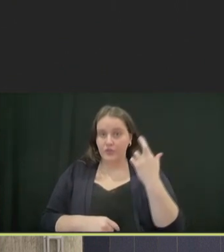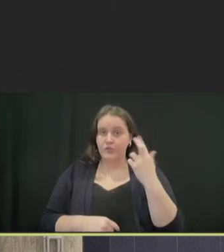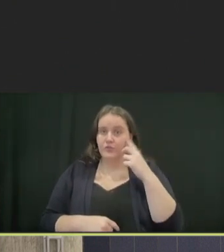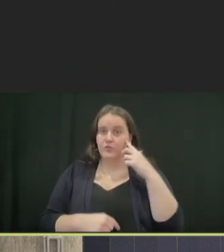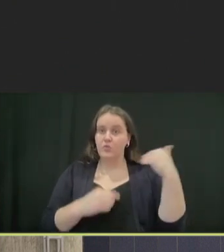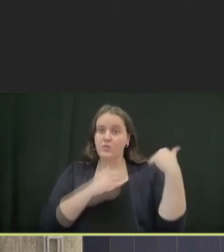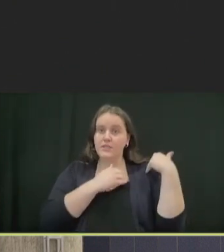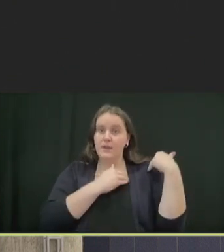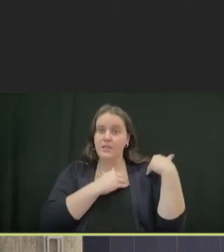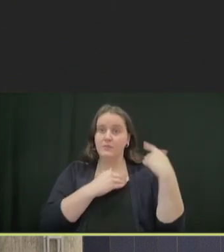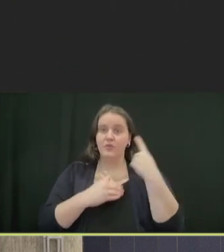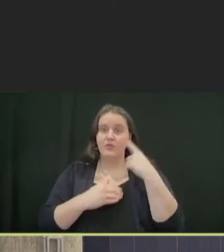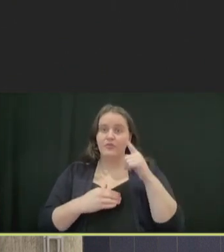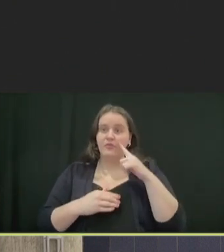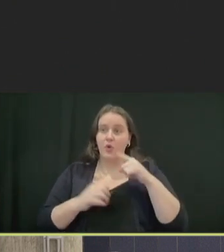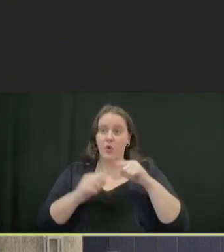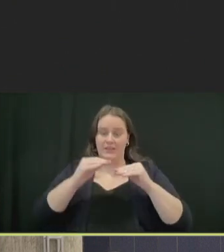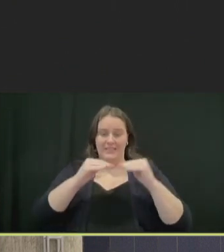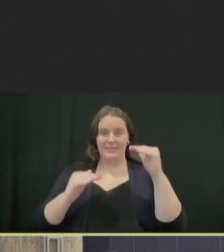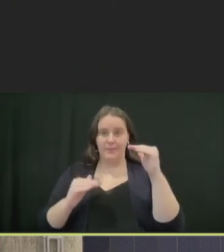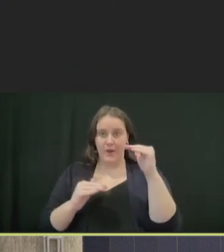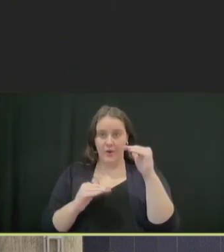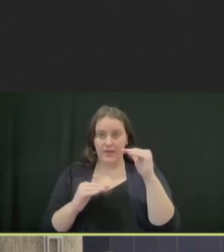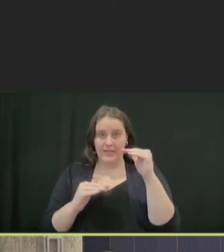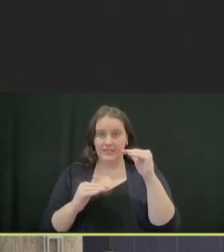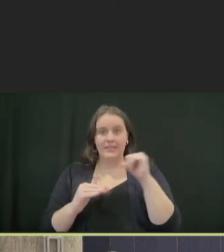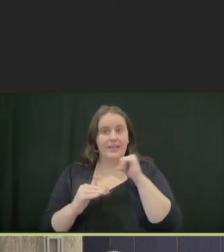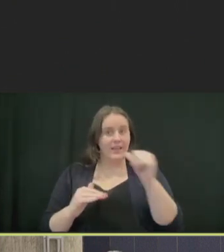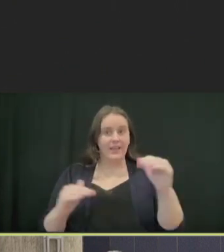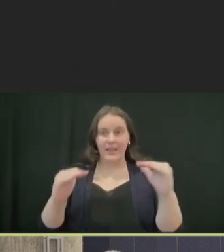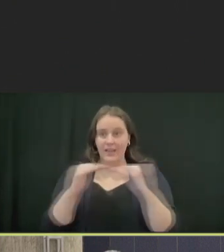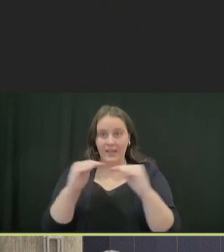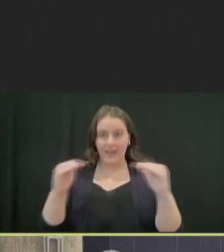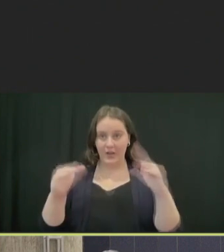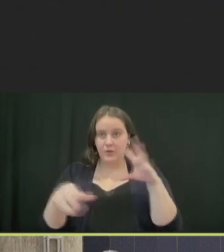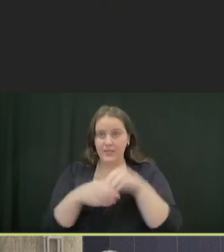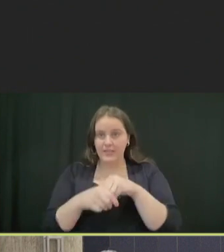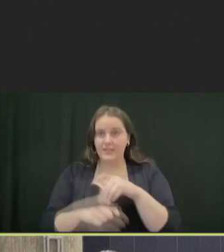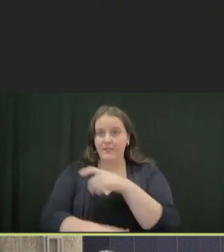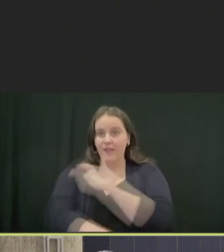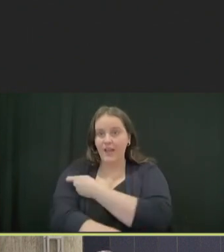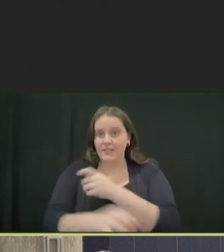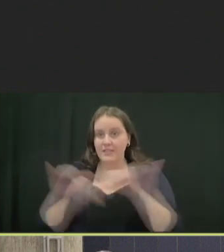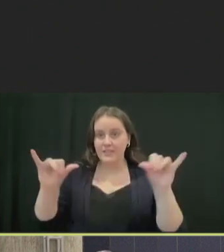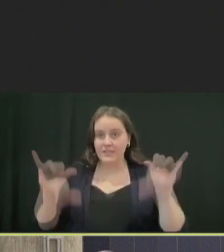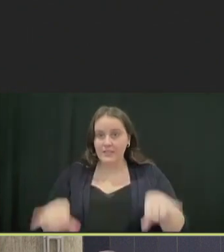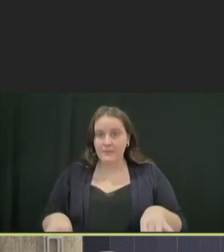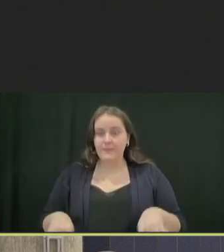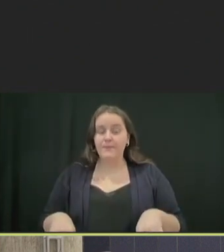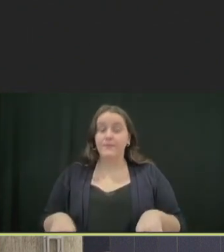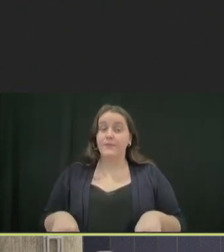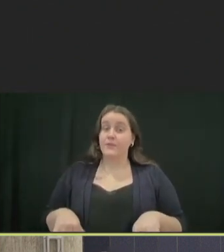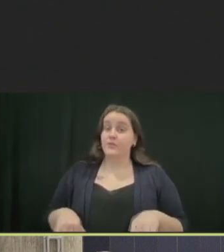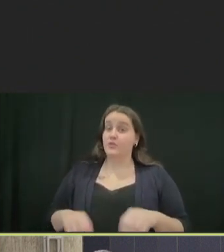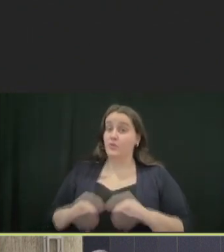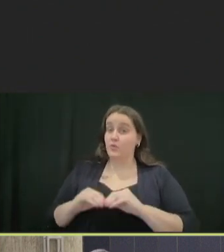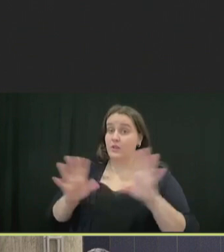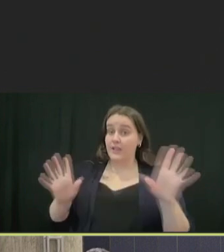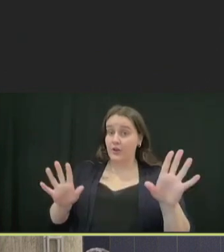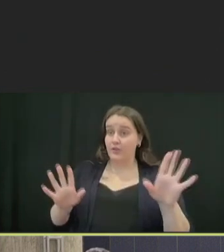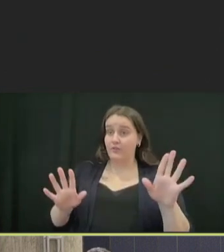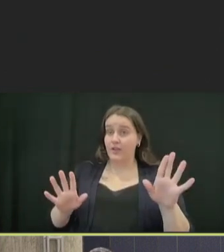responsible for disparities and inequities in the vaccine confidence system. So clarify that'd be objective 3.4. Mhm.